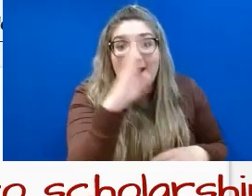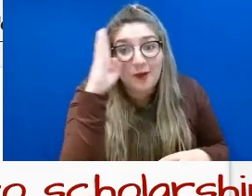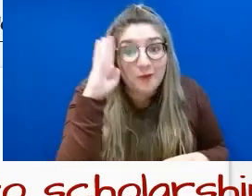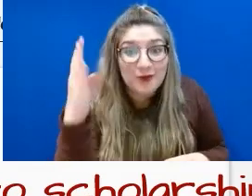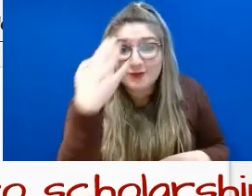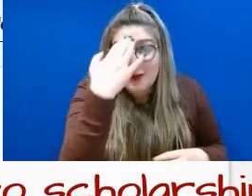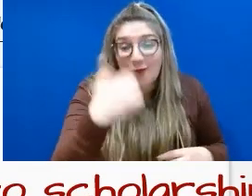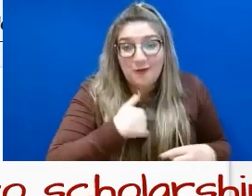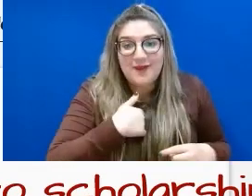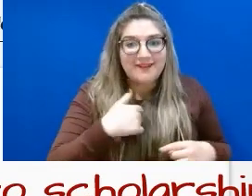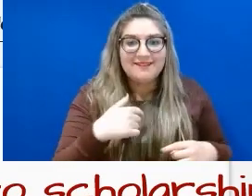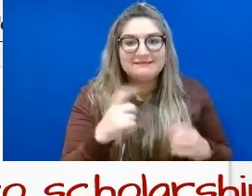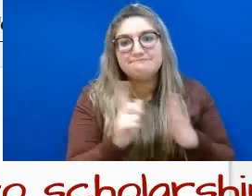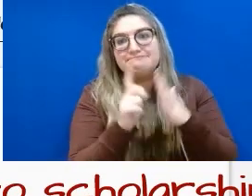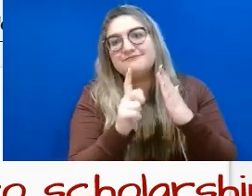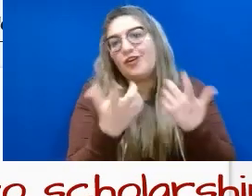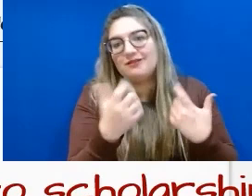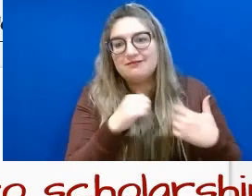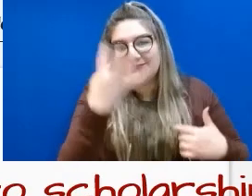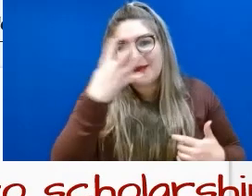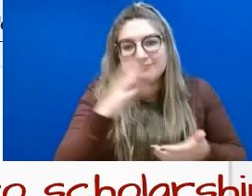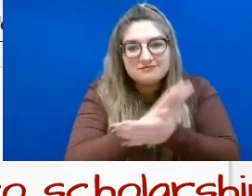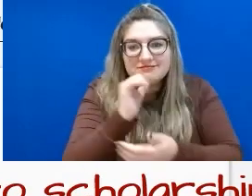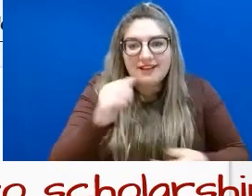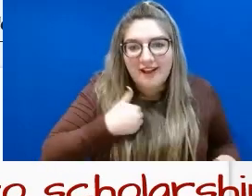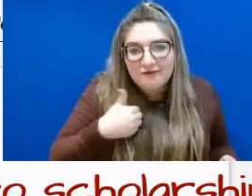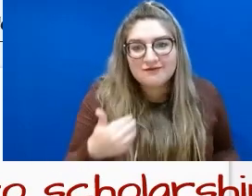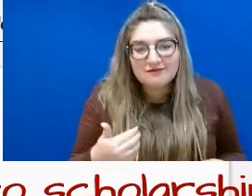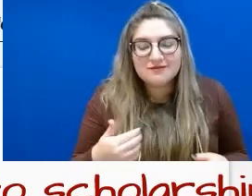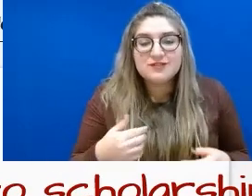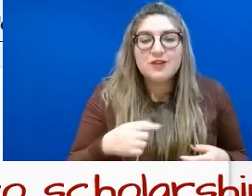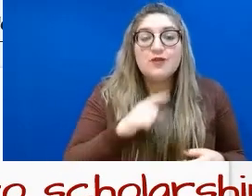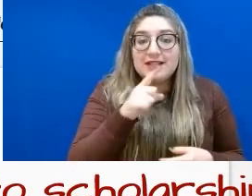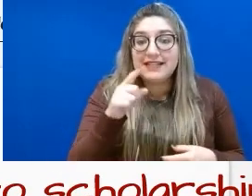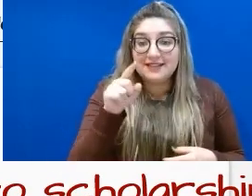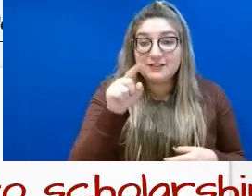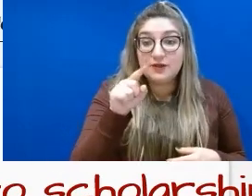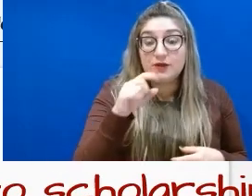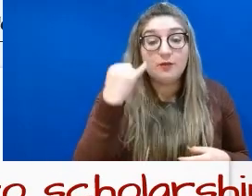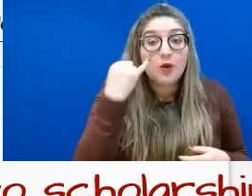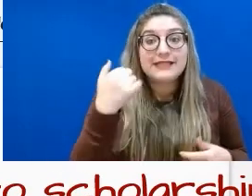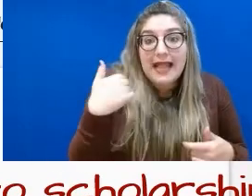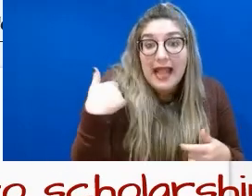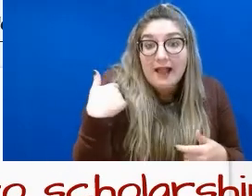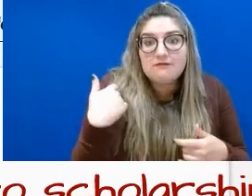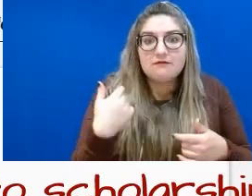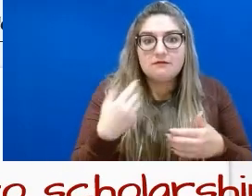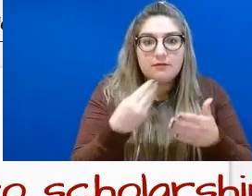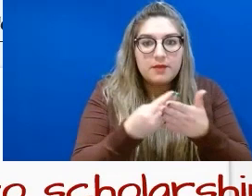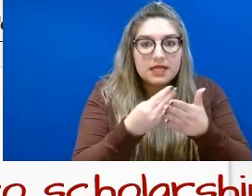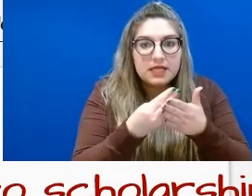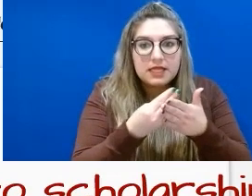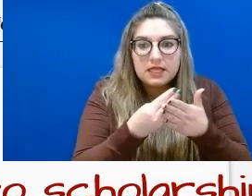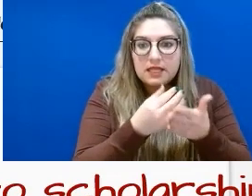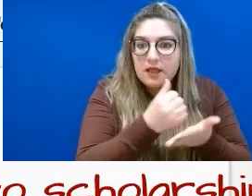for any information. They try to do everything. So if they have the financial barrier already, and by not